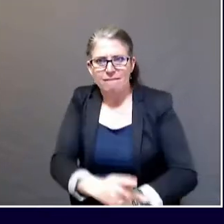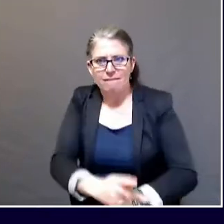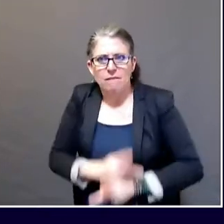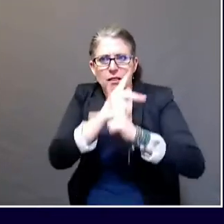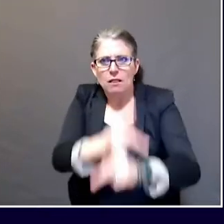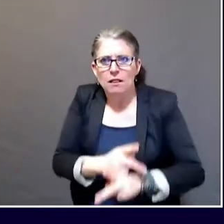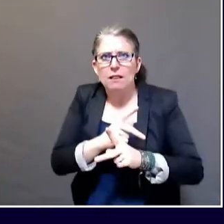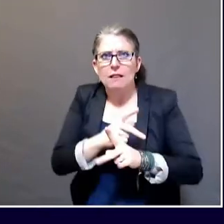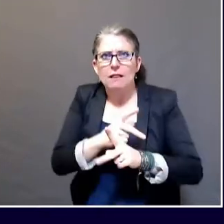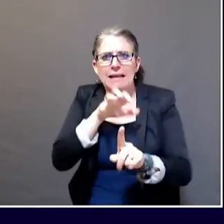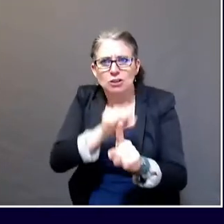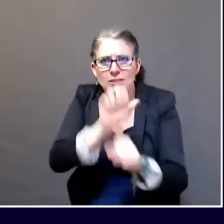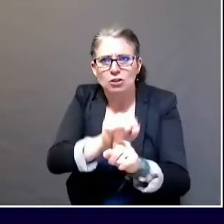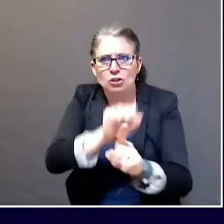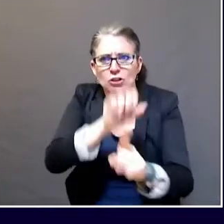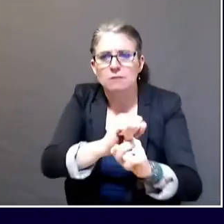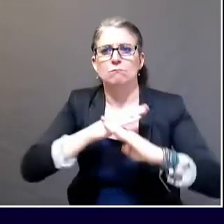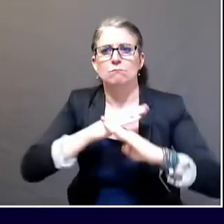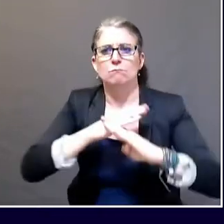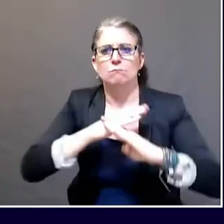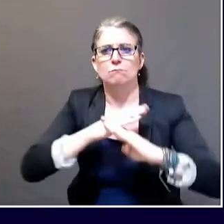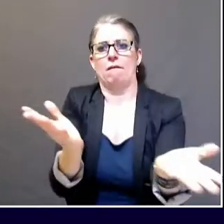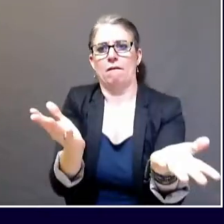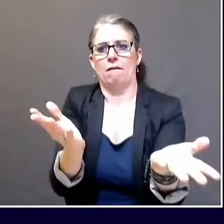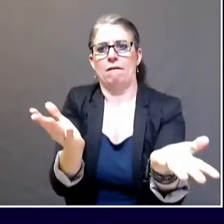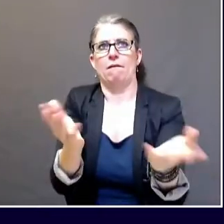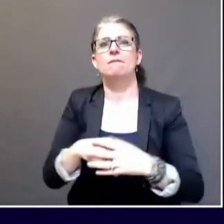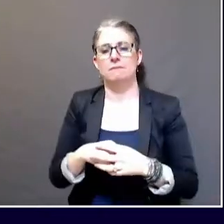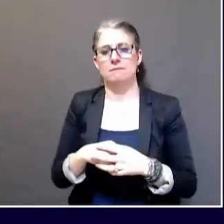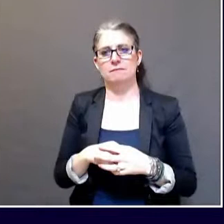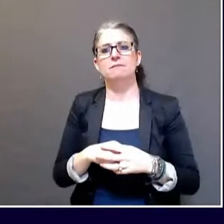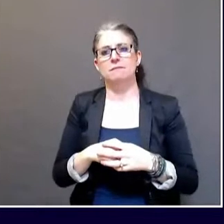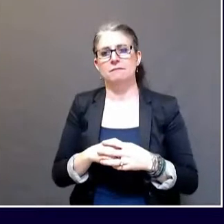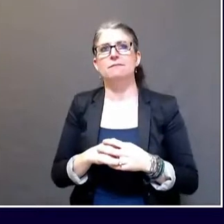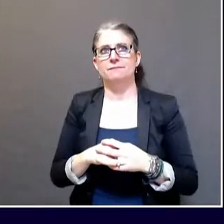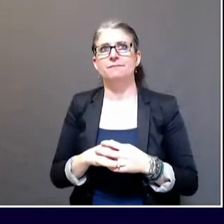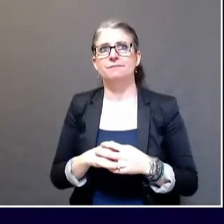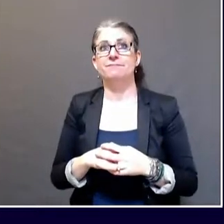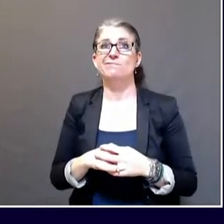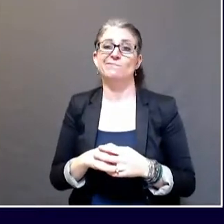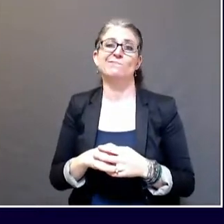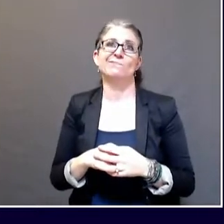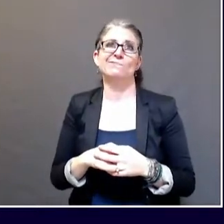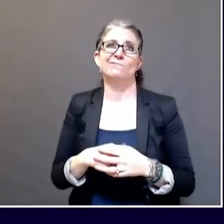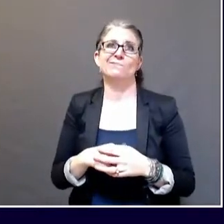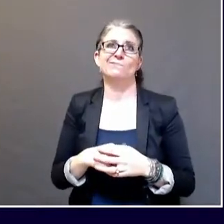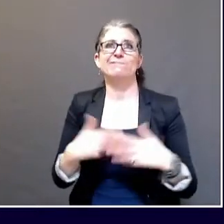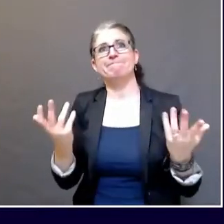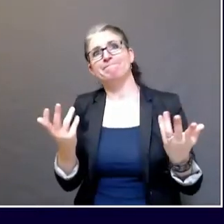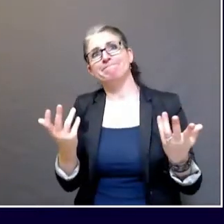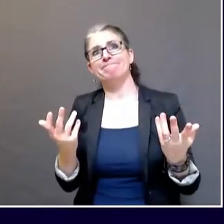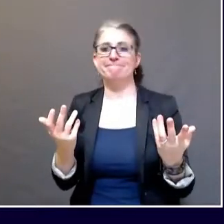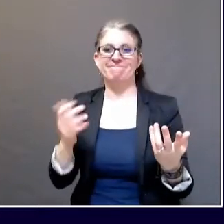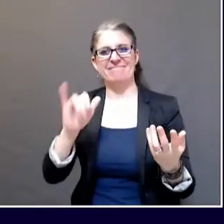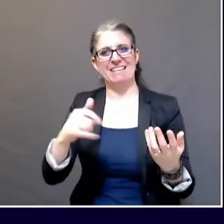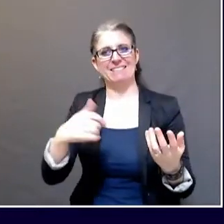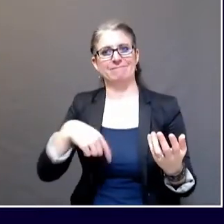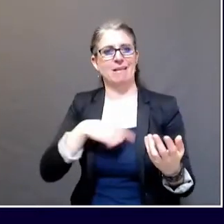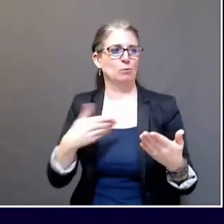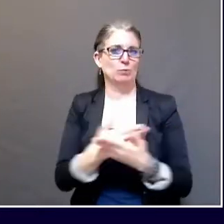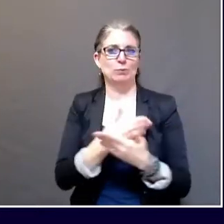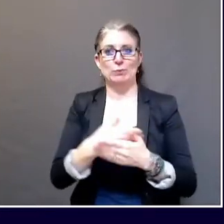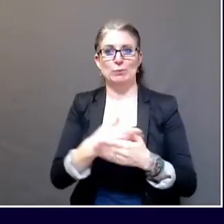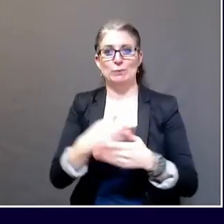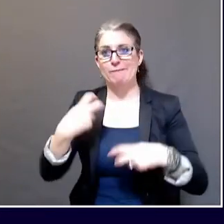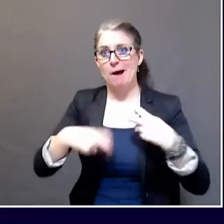to somebody. It's always unfortunate when logistical issues of this nature crop up, but it's also good to remember